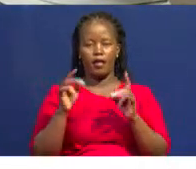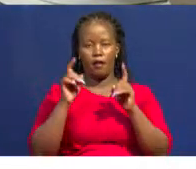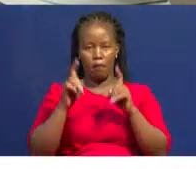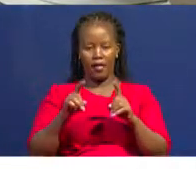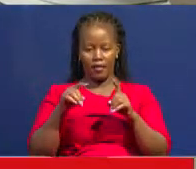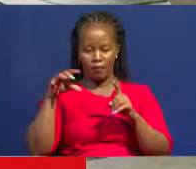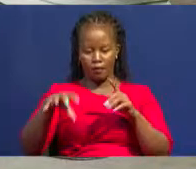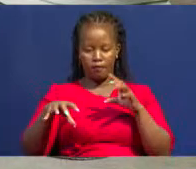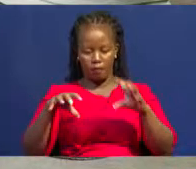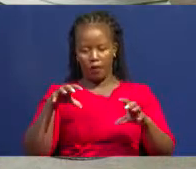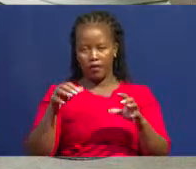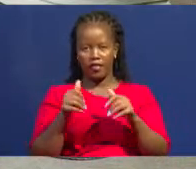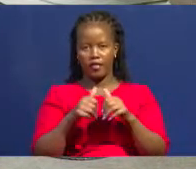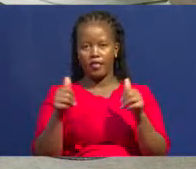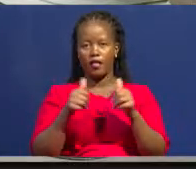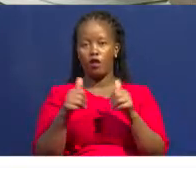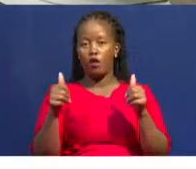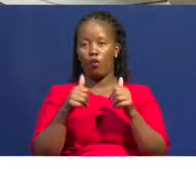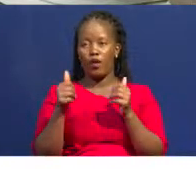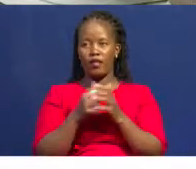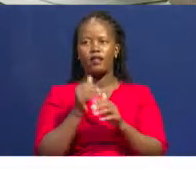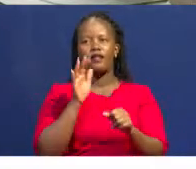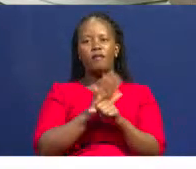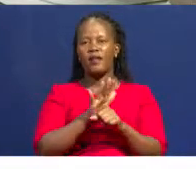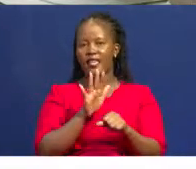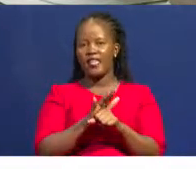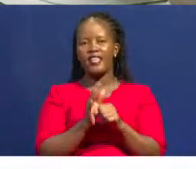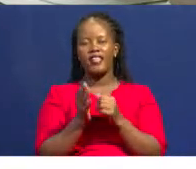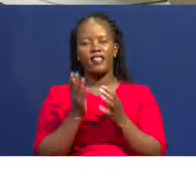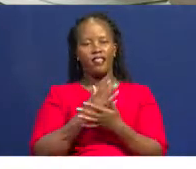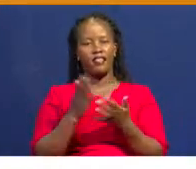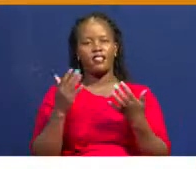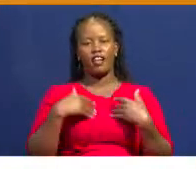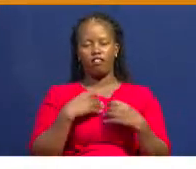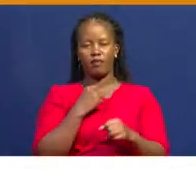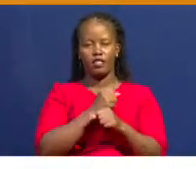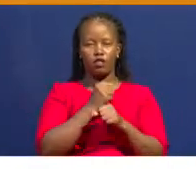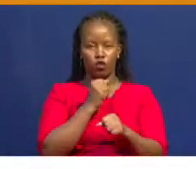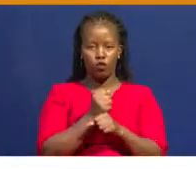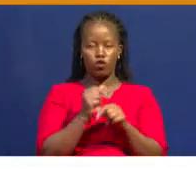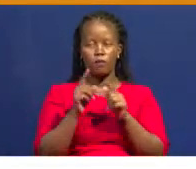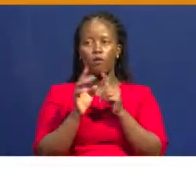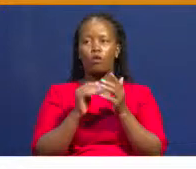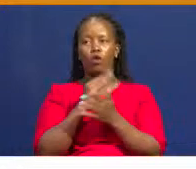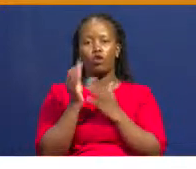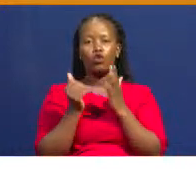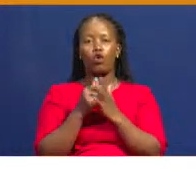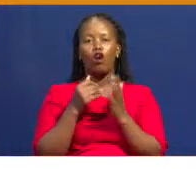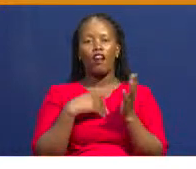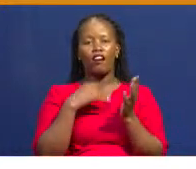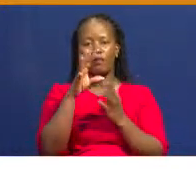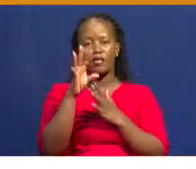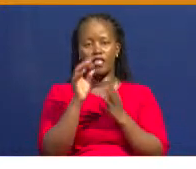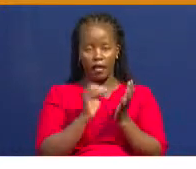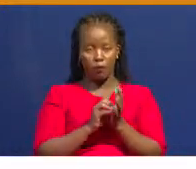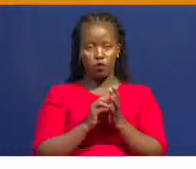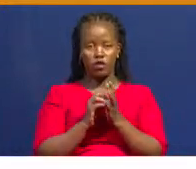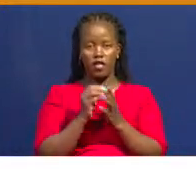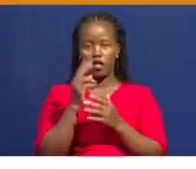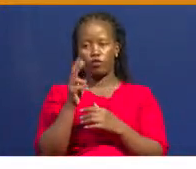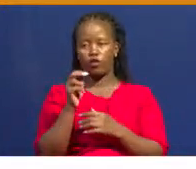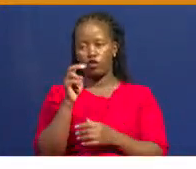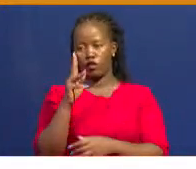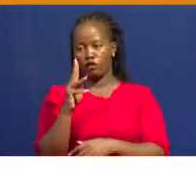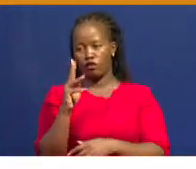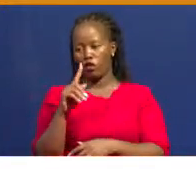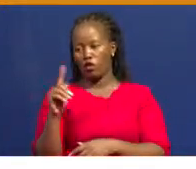standard. So those are things which we are doing, and those are all captured in the Road Safety Action Plan. So Road Safety